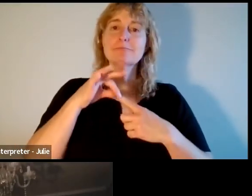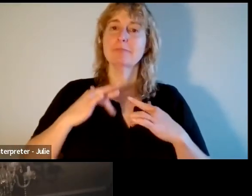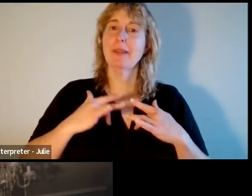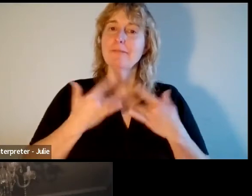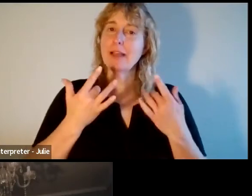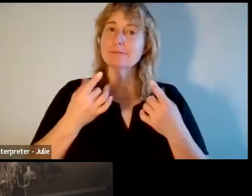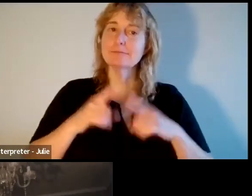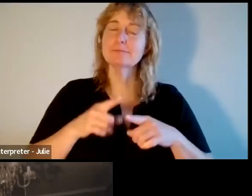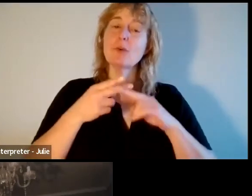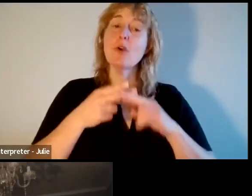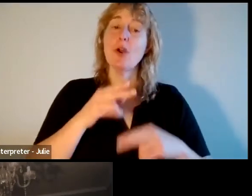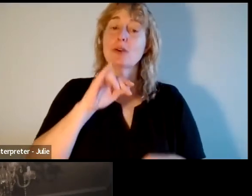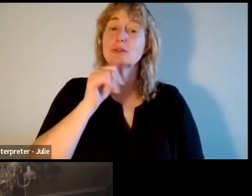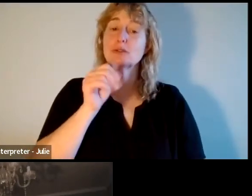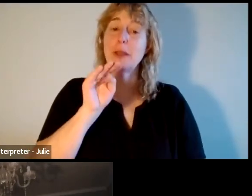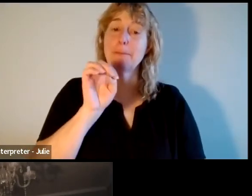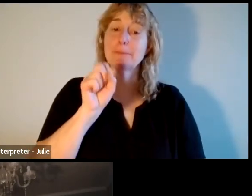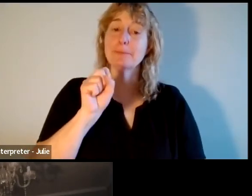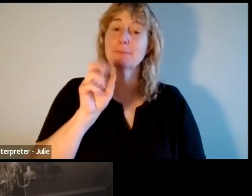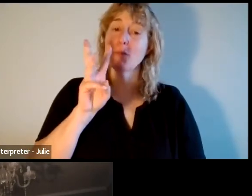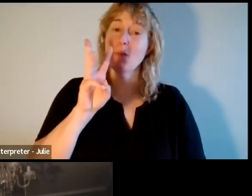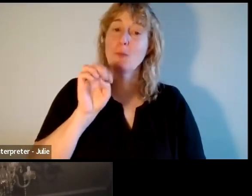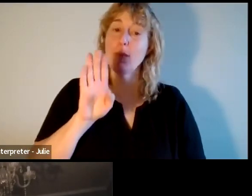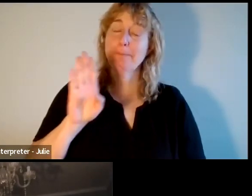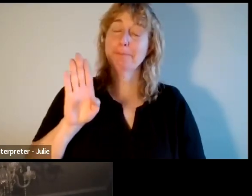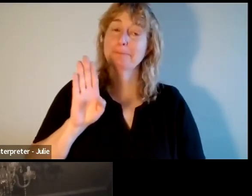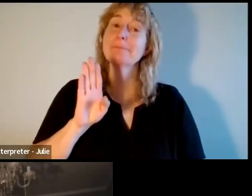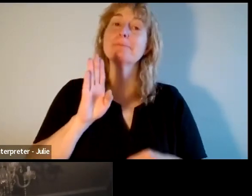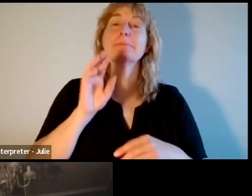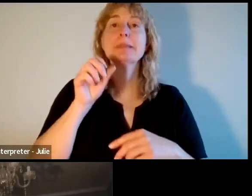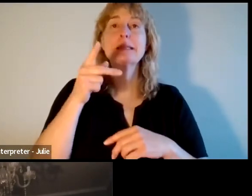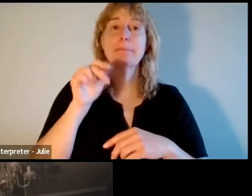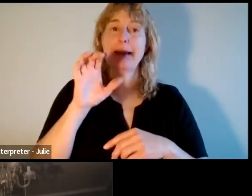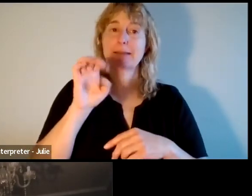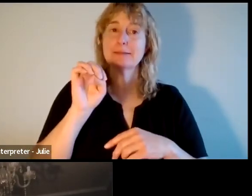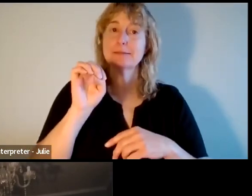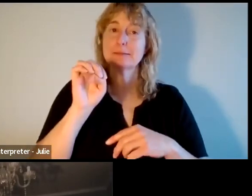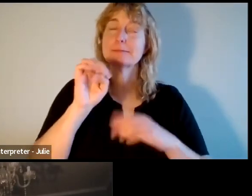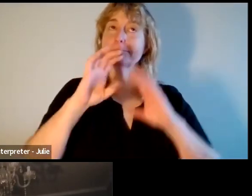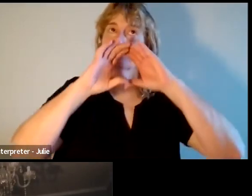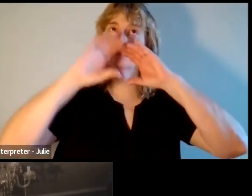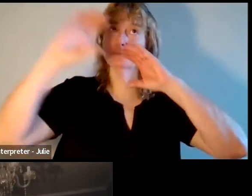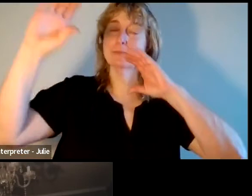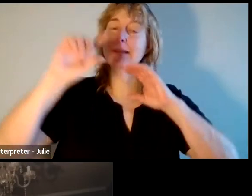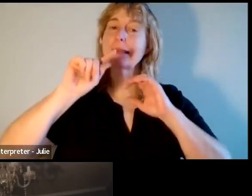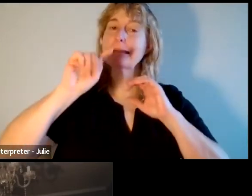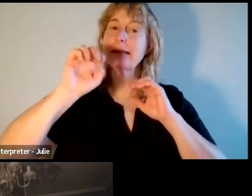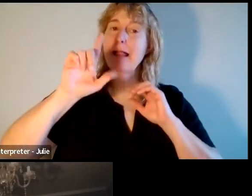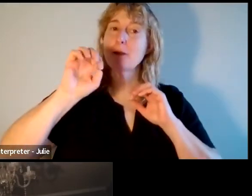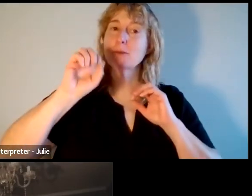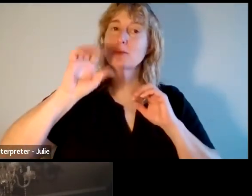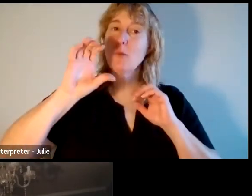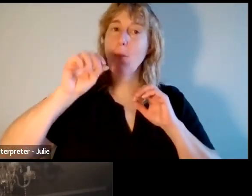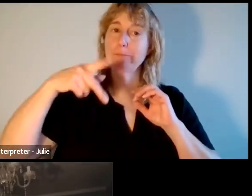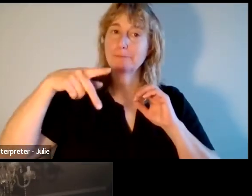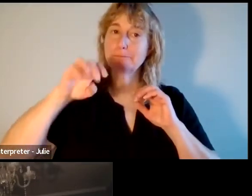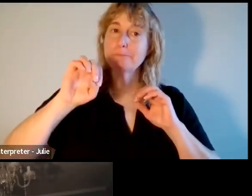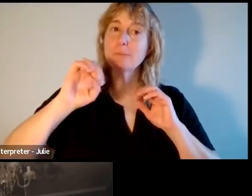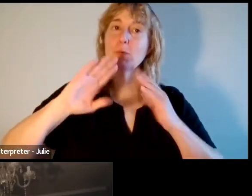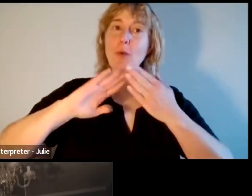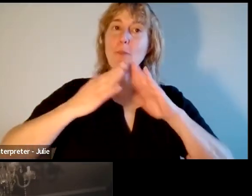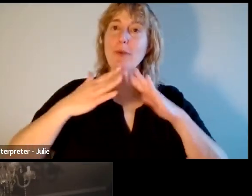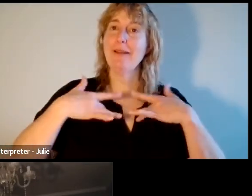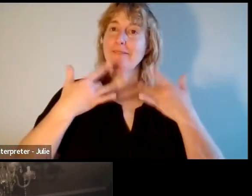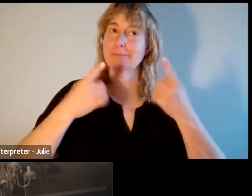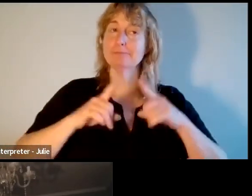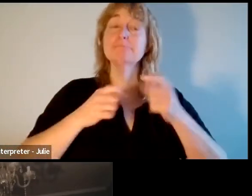the James Webb Space Telescope Community Event. This is sponsored by NASA, and we are one of hundreds of sites around